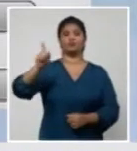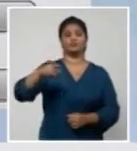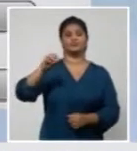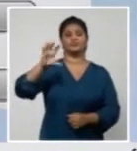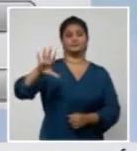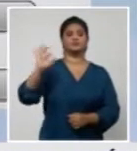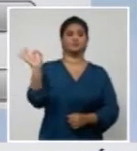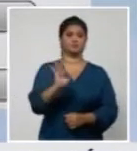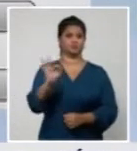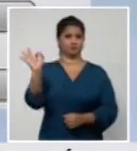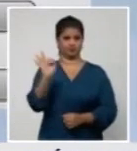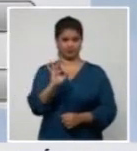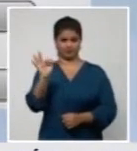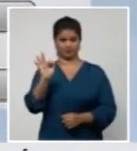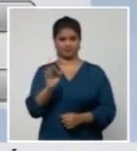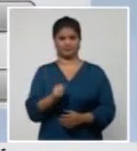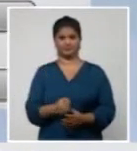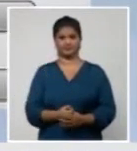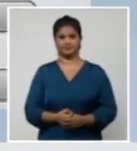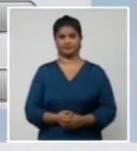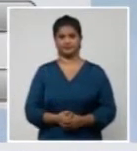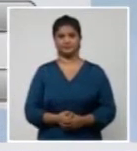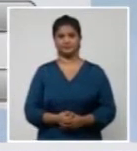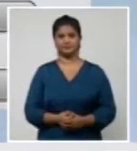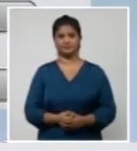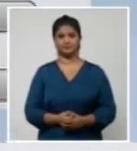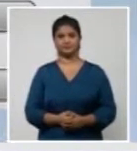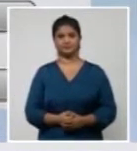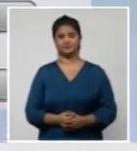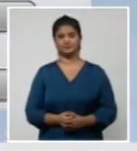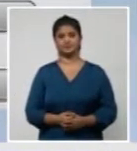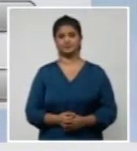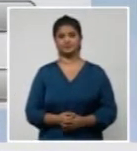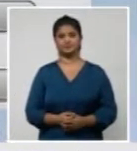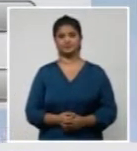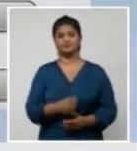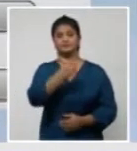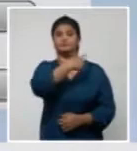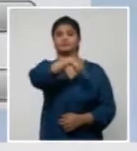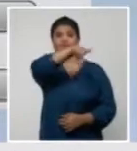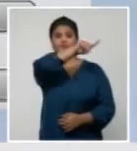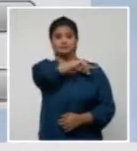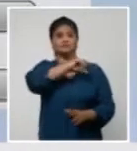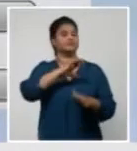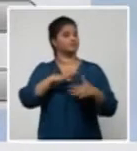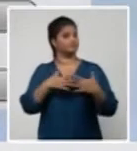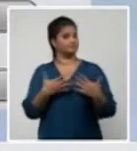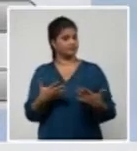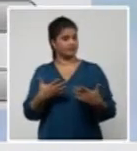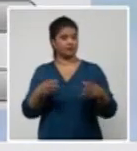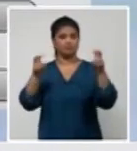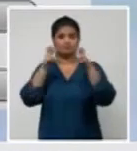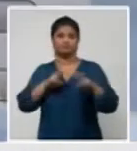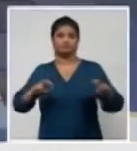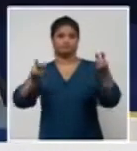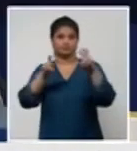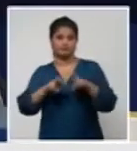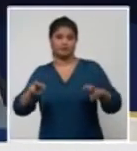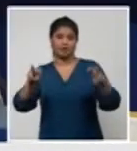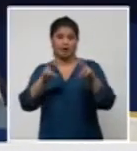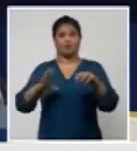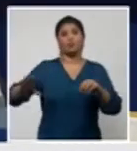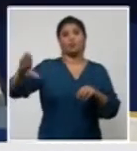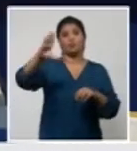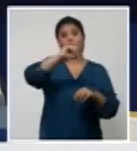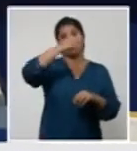1.05% of all samples processed. Yesterday, samples were processed from all of the country's provinces.